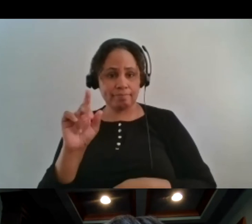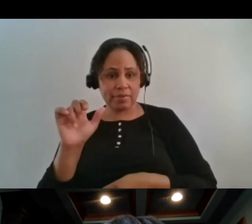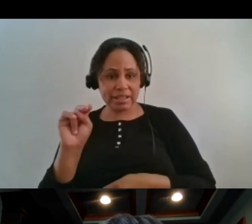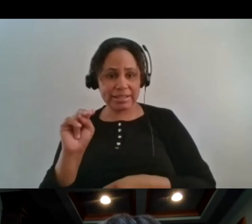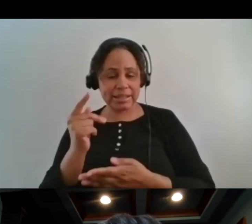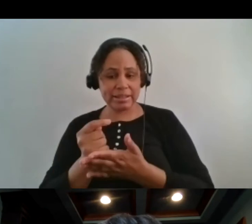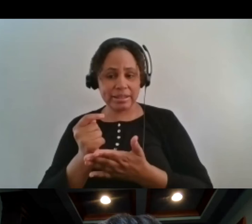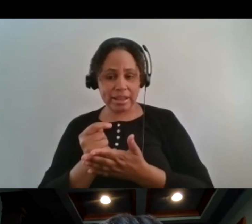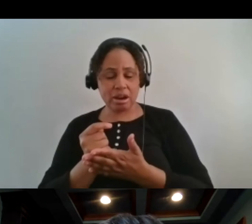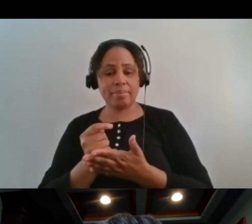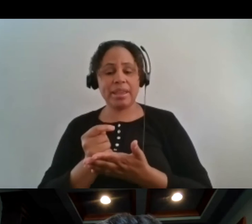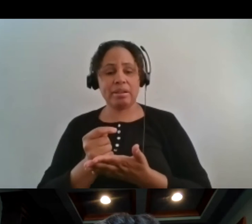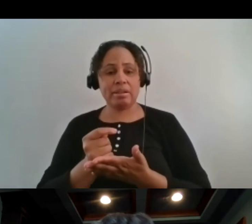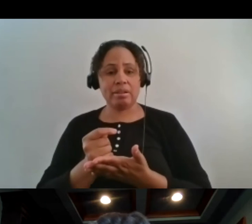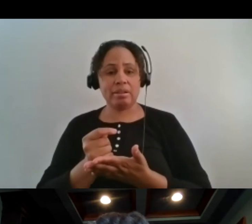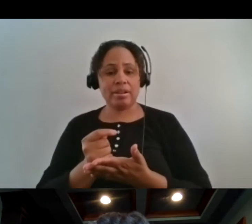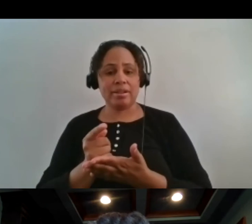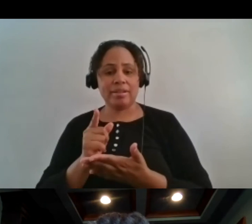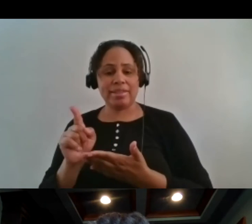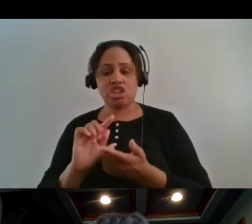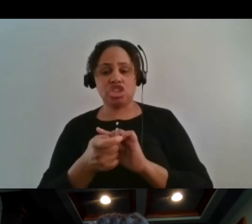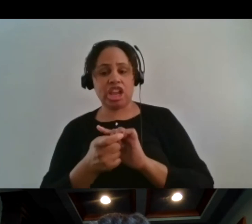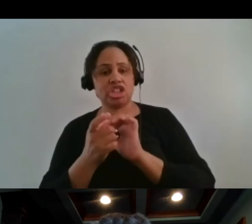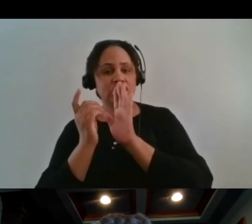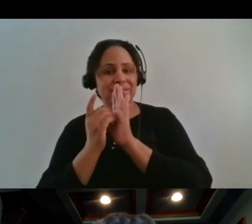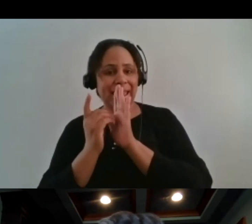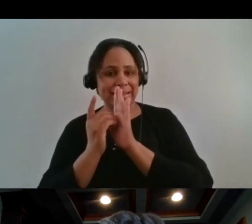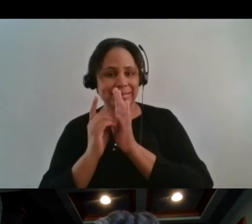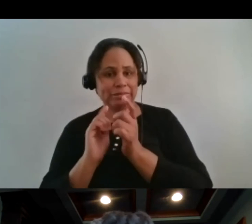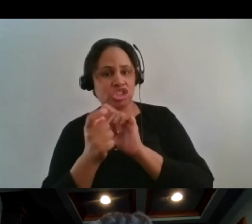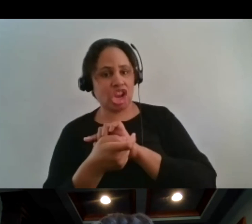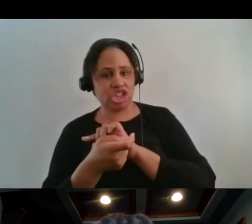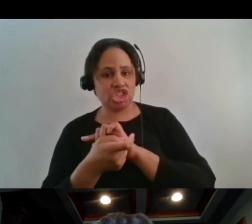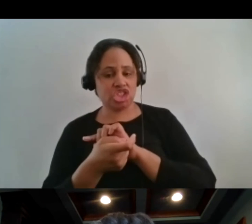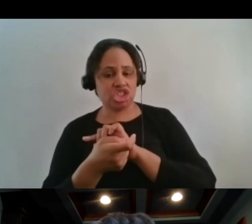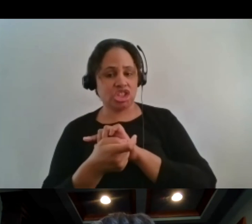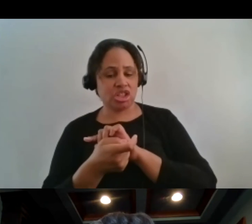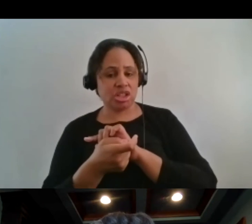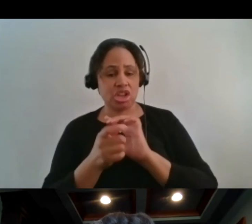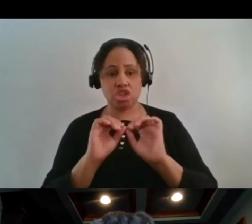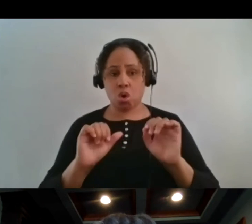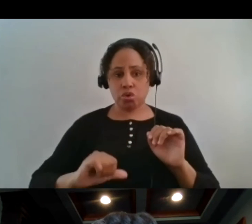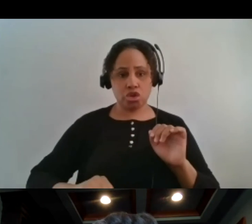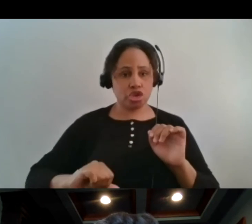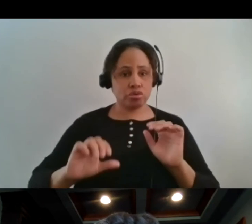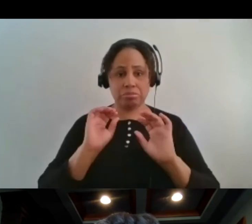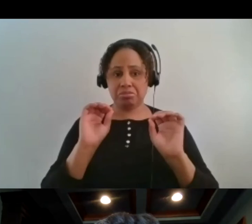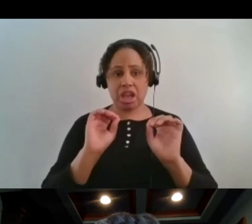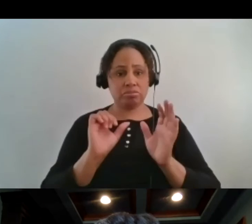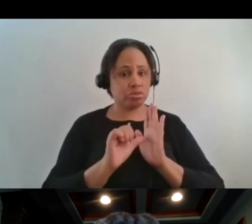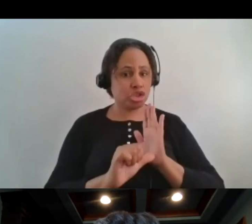a significant diet lifestyle modification without doing any bariatric surgery, but just really taking ownership